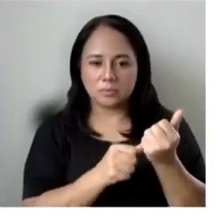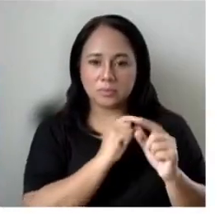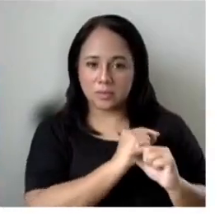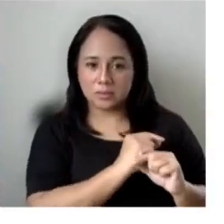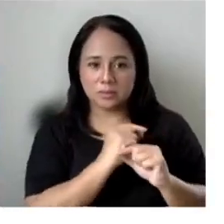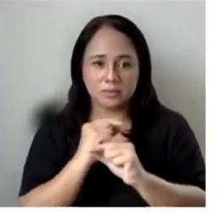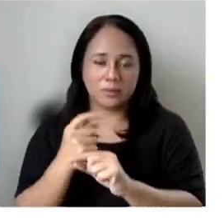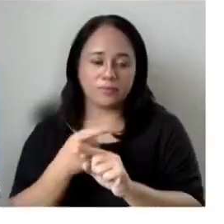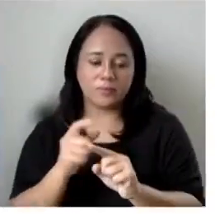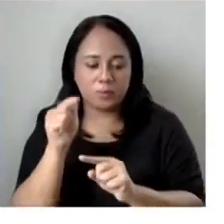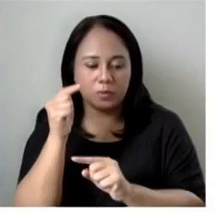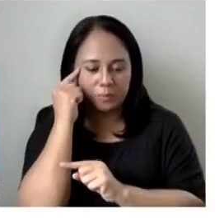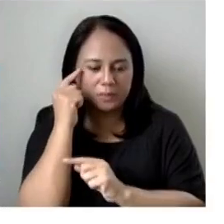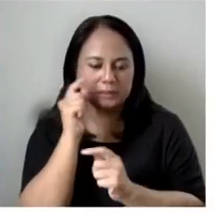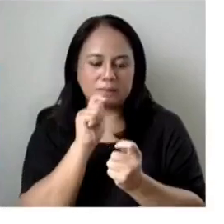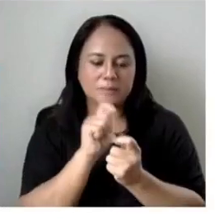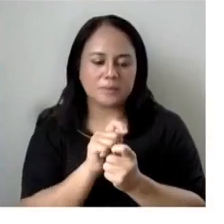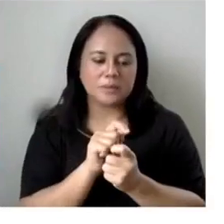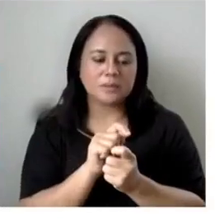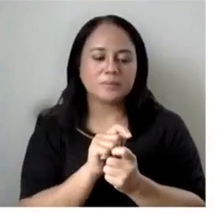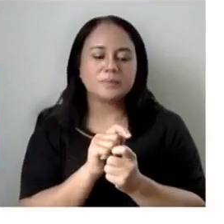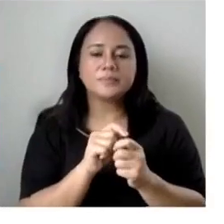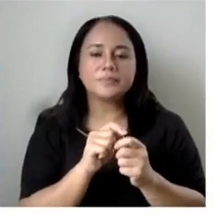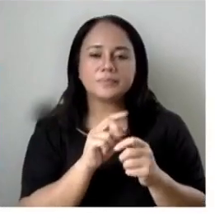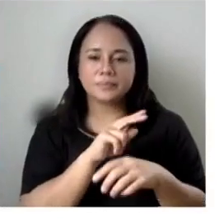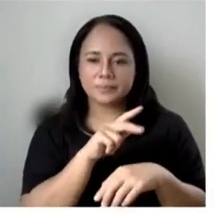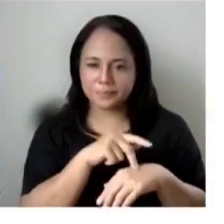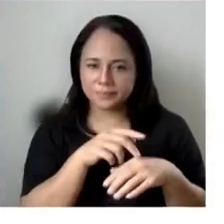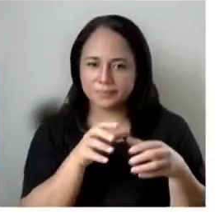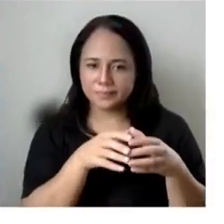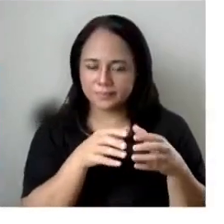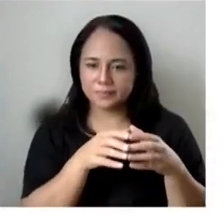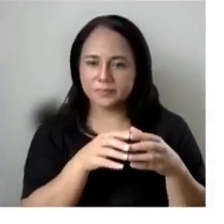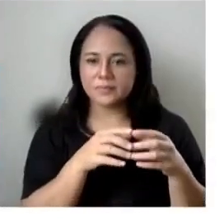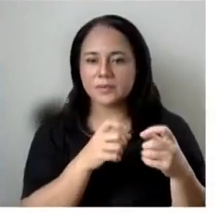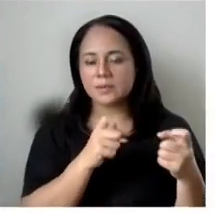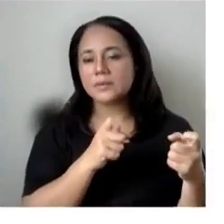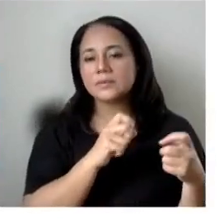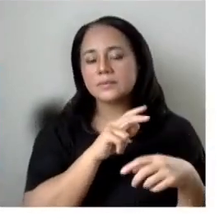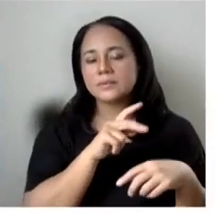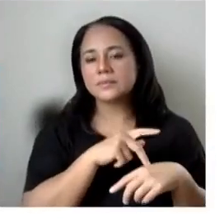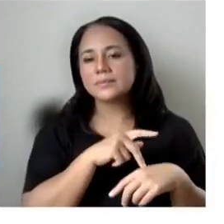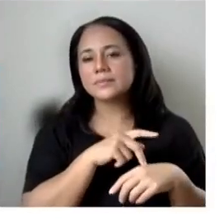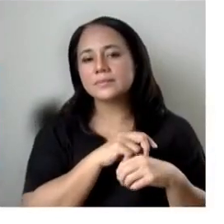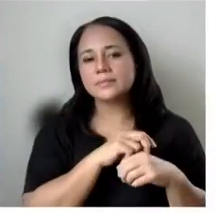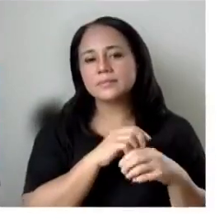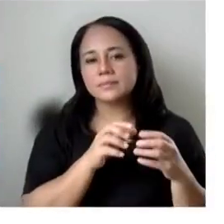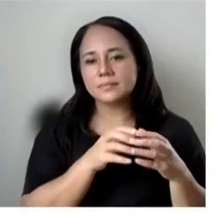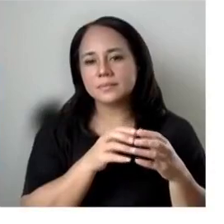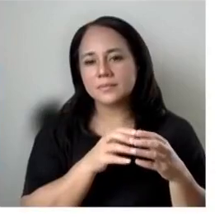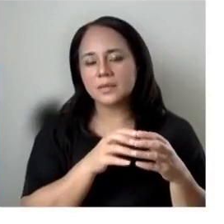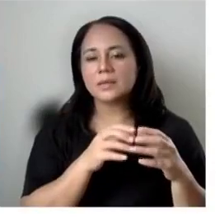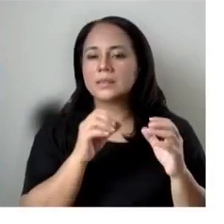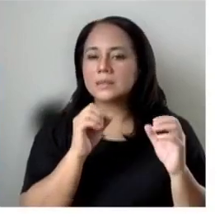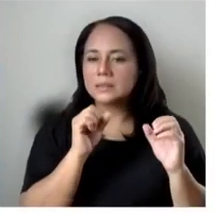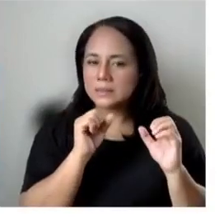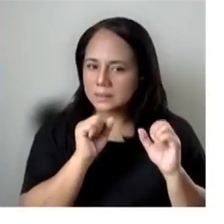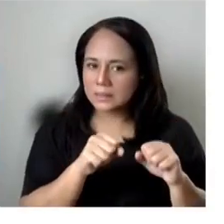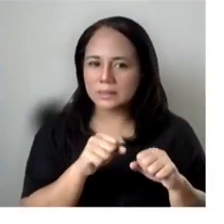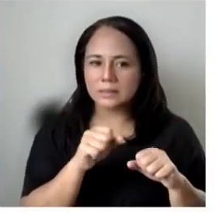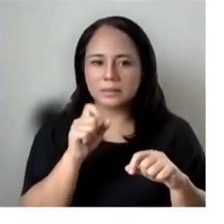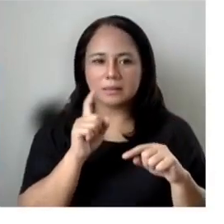no, in particular from the Philippine Coast Guard. Given the opposition of the National Security Council, that cannot be